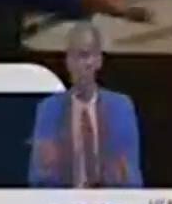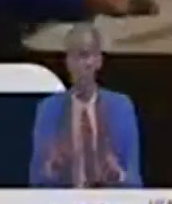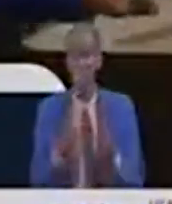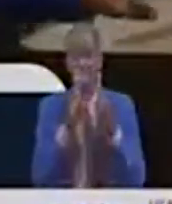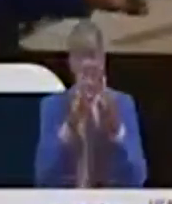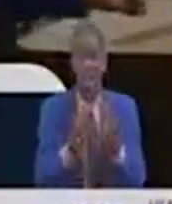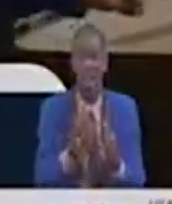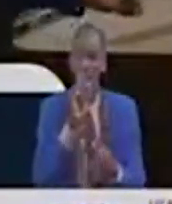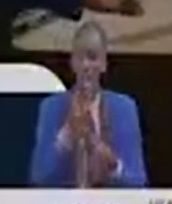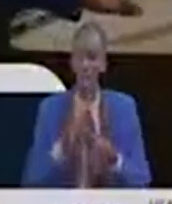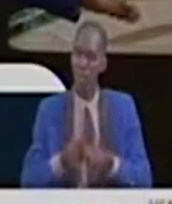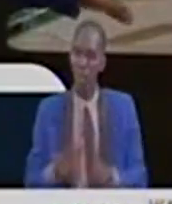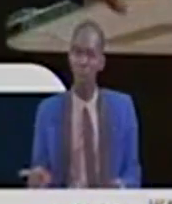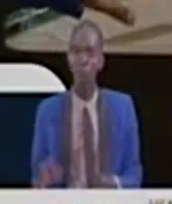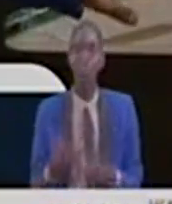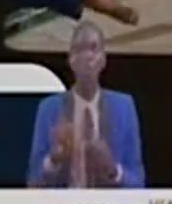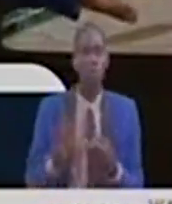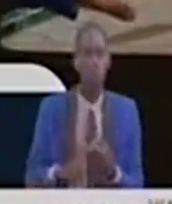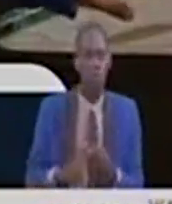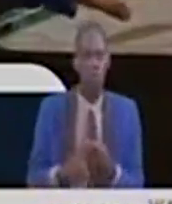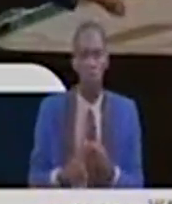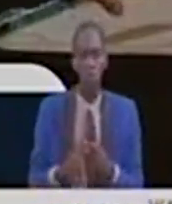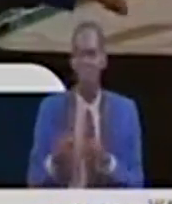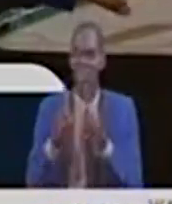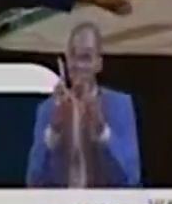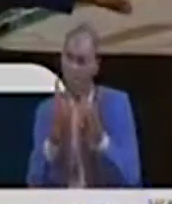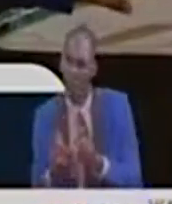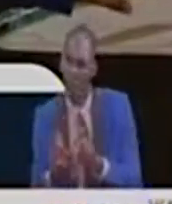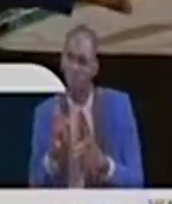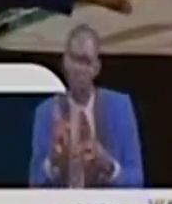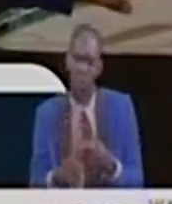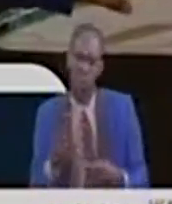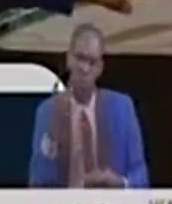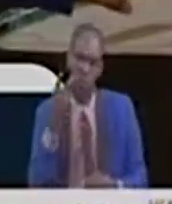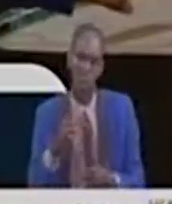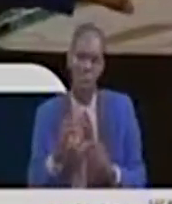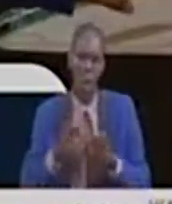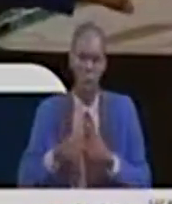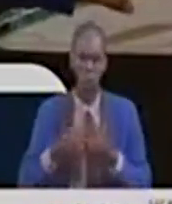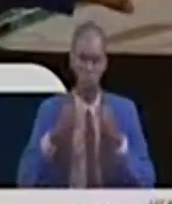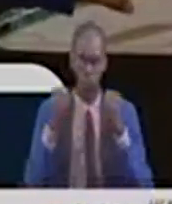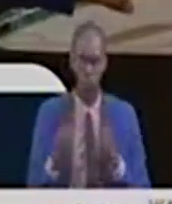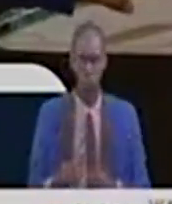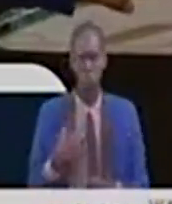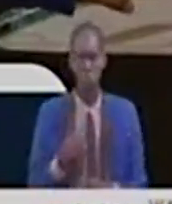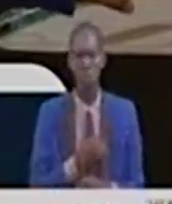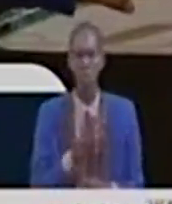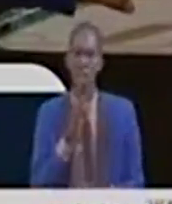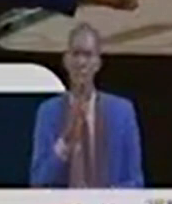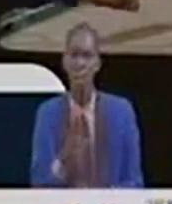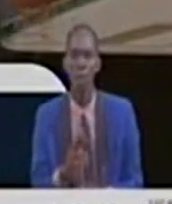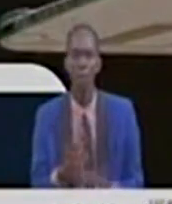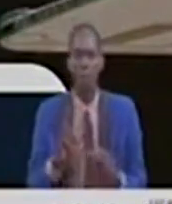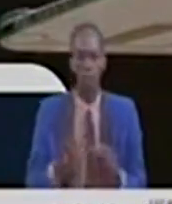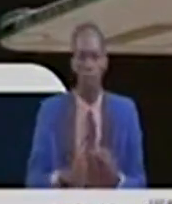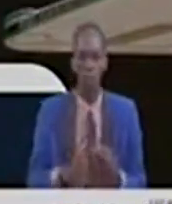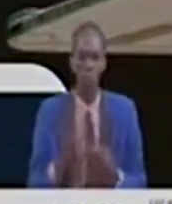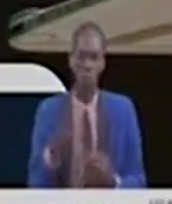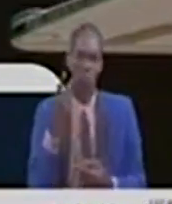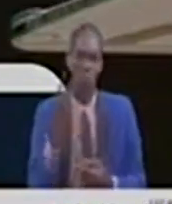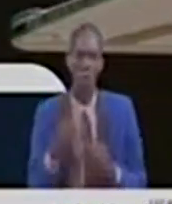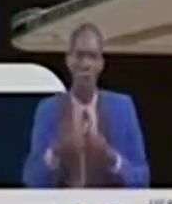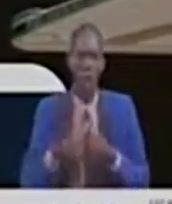To test, to understand, to bring out our strength, our value, and to bring out